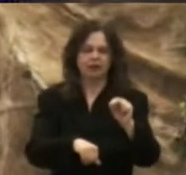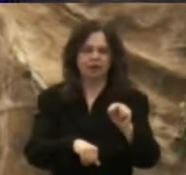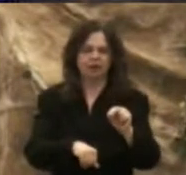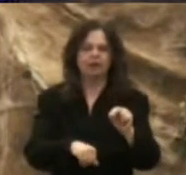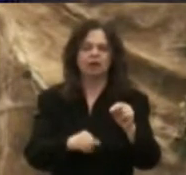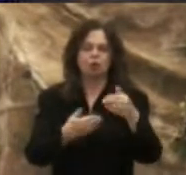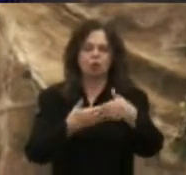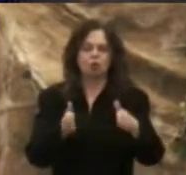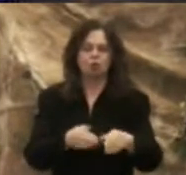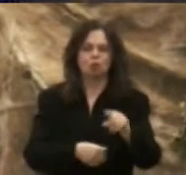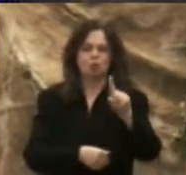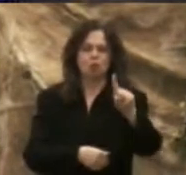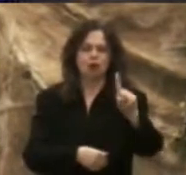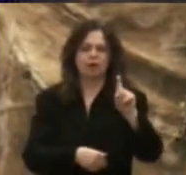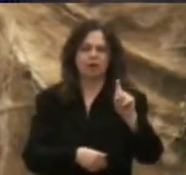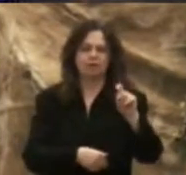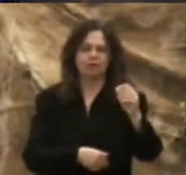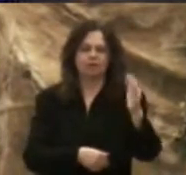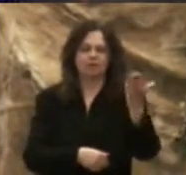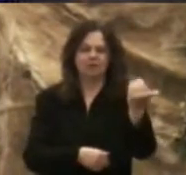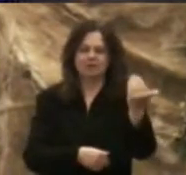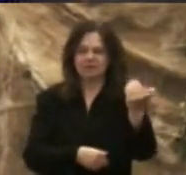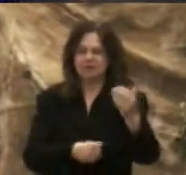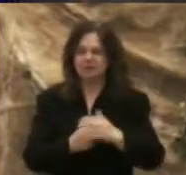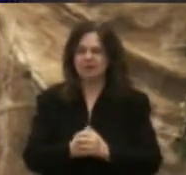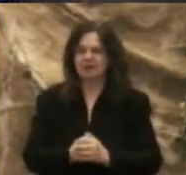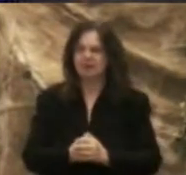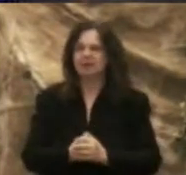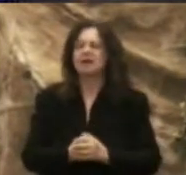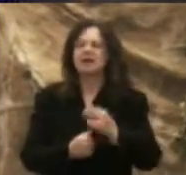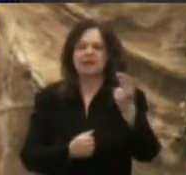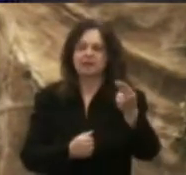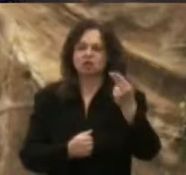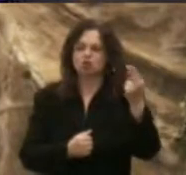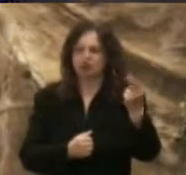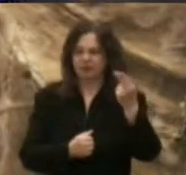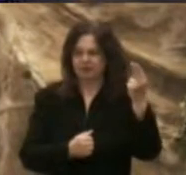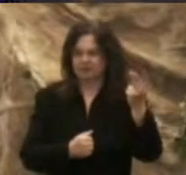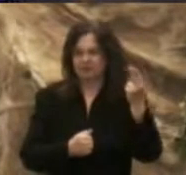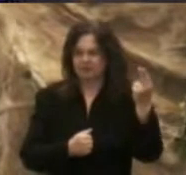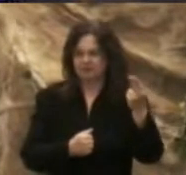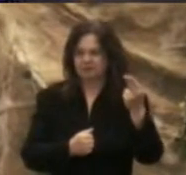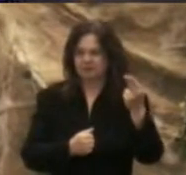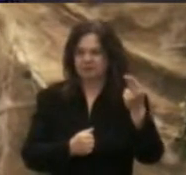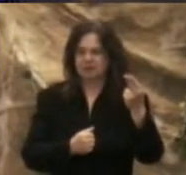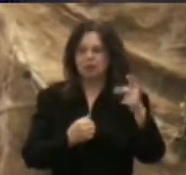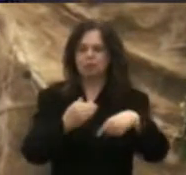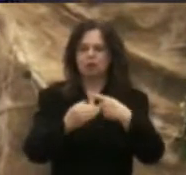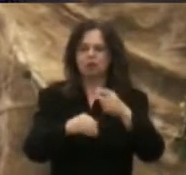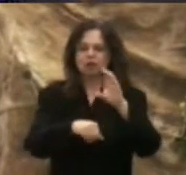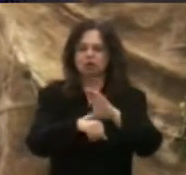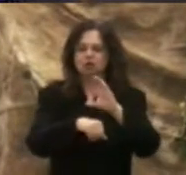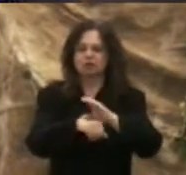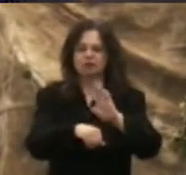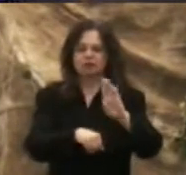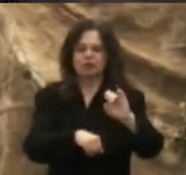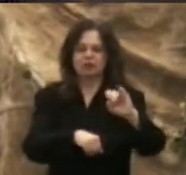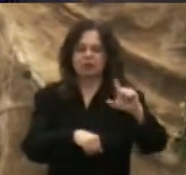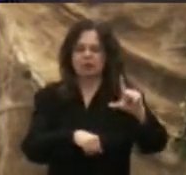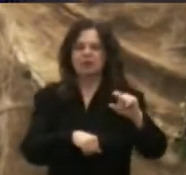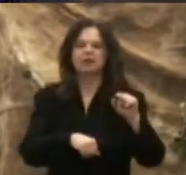Bill Bakken, a resident Bethel historian. He'll be giving a presentation really in celebration